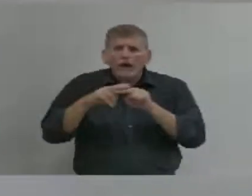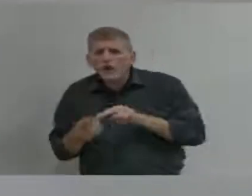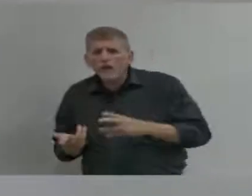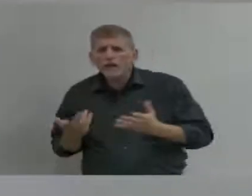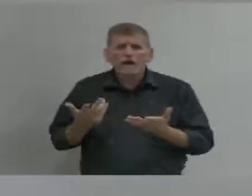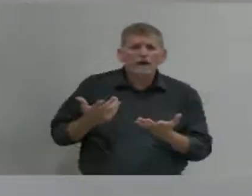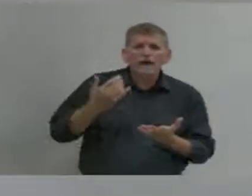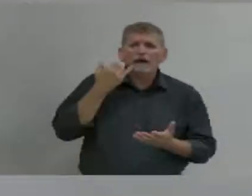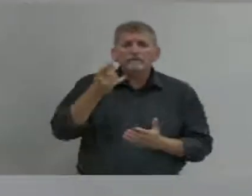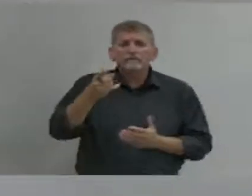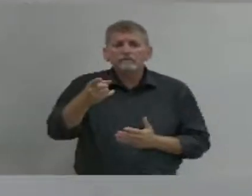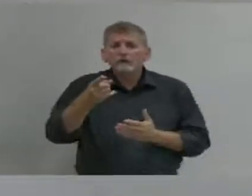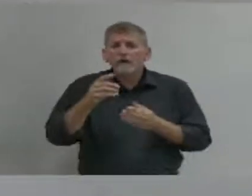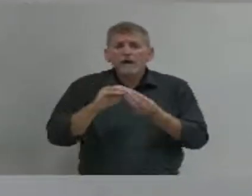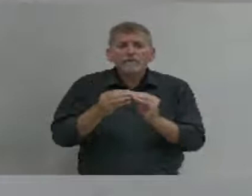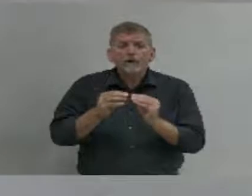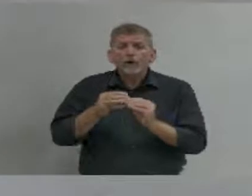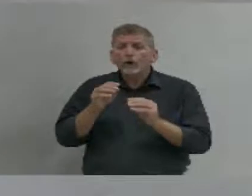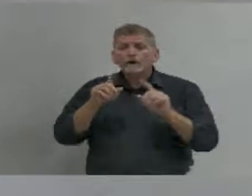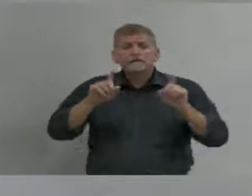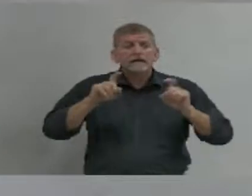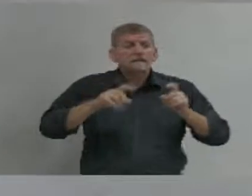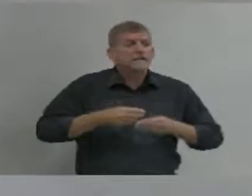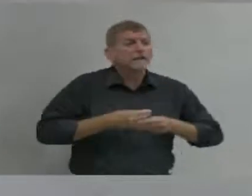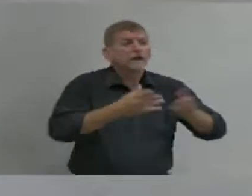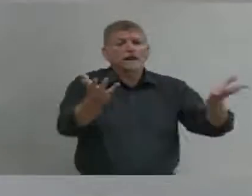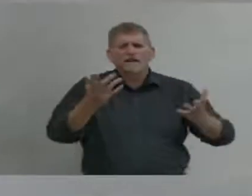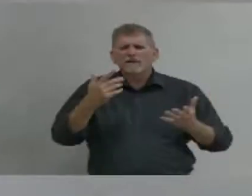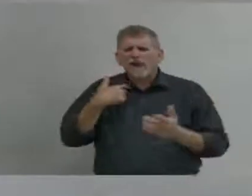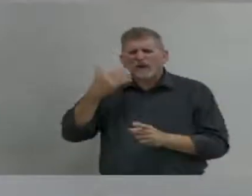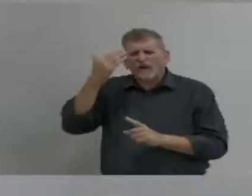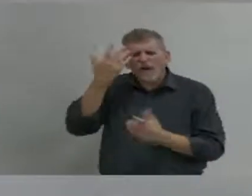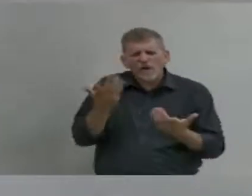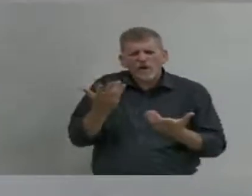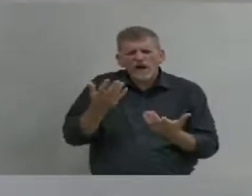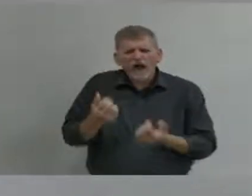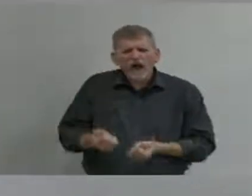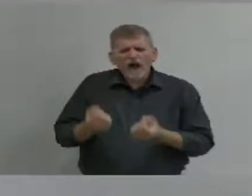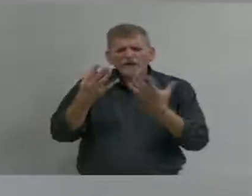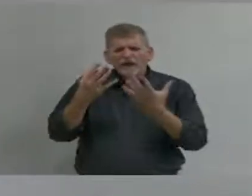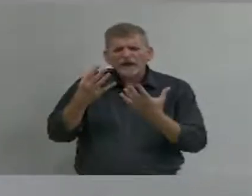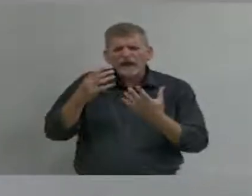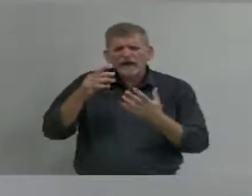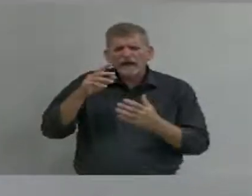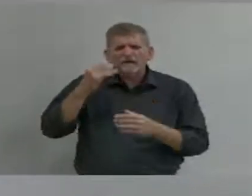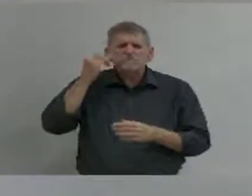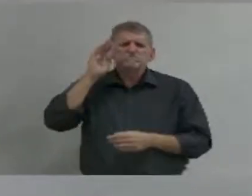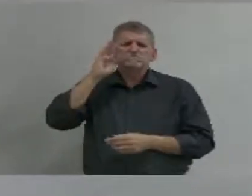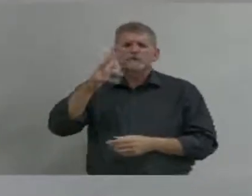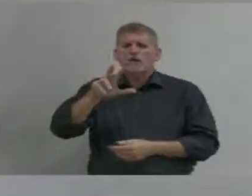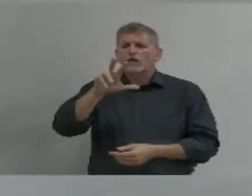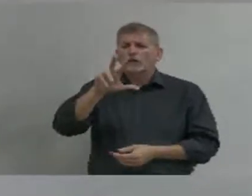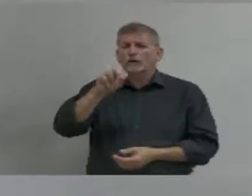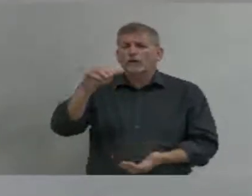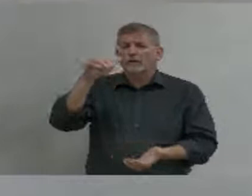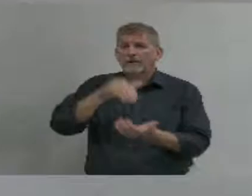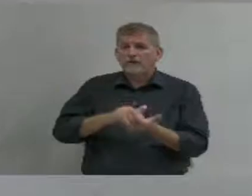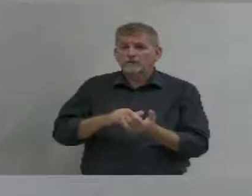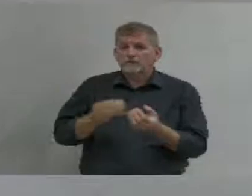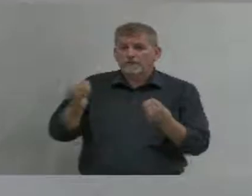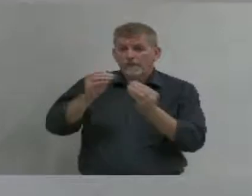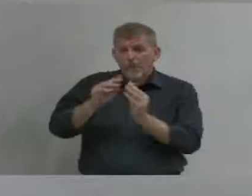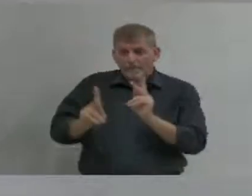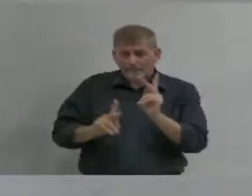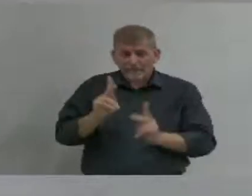tests without adding in the total number of people? We have 30,000 more people that started randomly testing about September 9th when